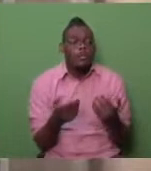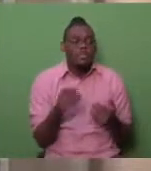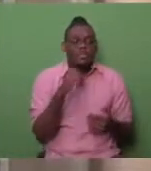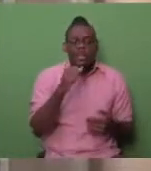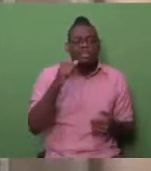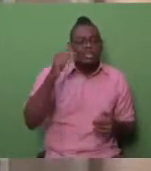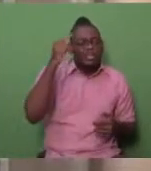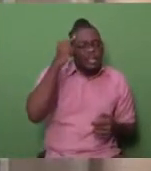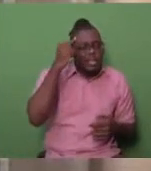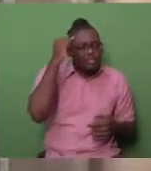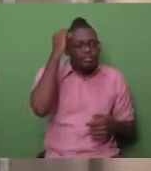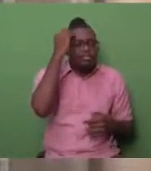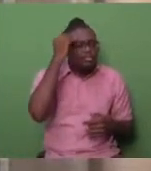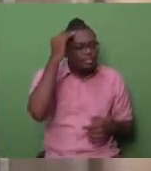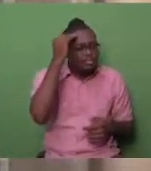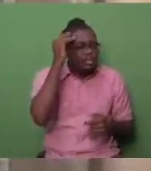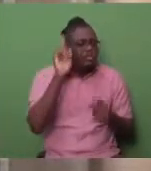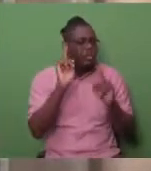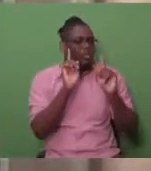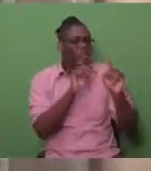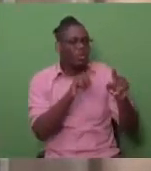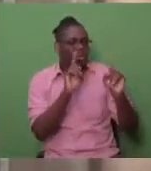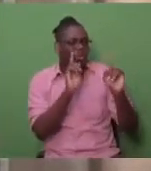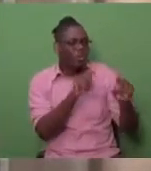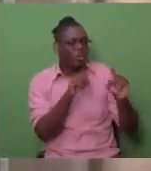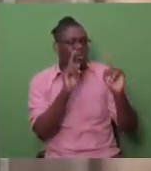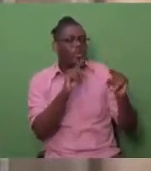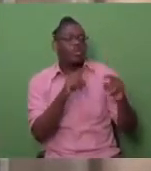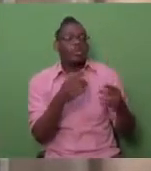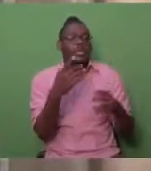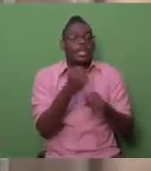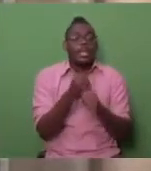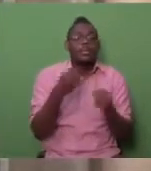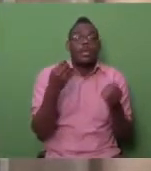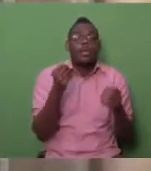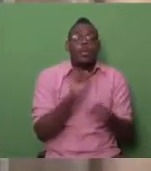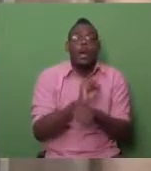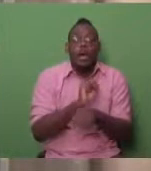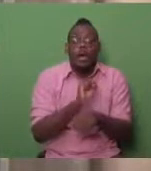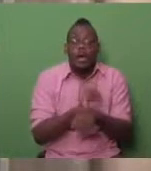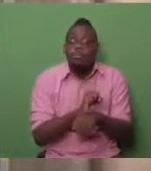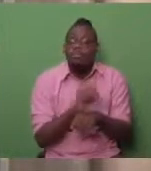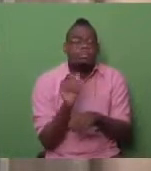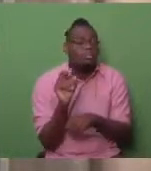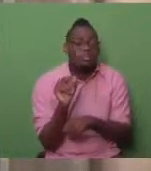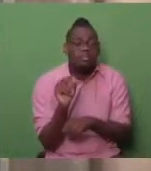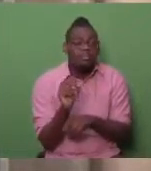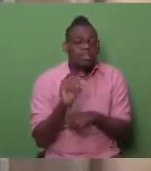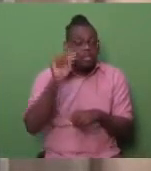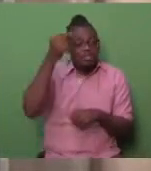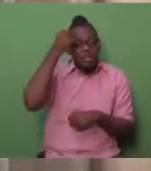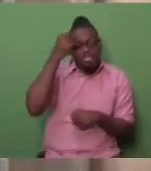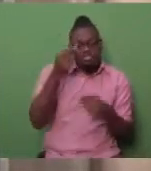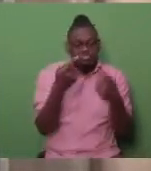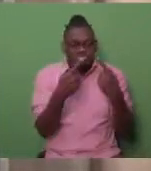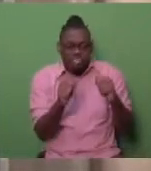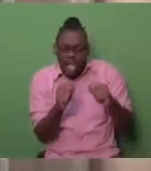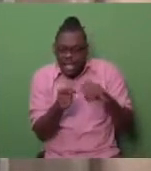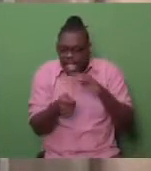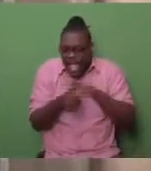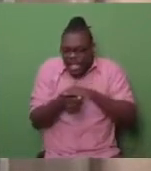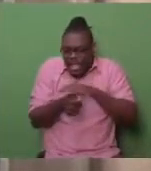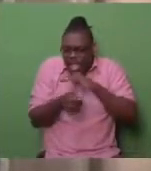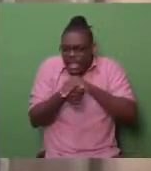The government continues to stifle the CSO, to hide data, because every single indicator points to a sick and ailing